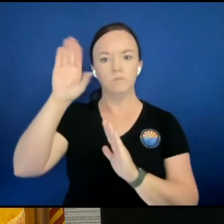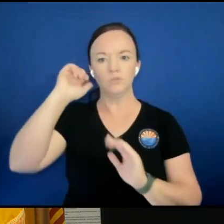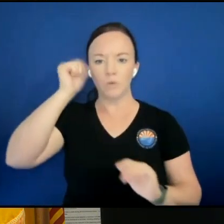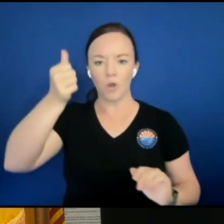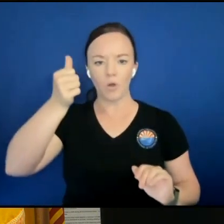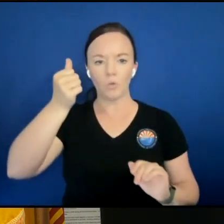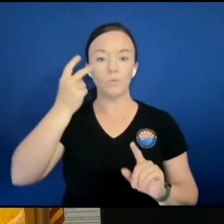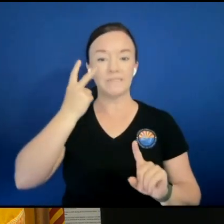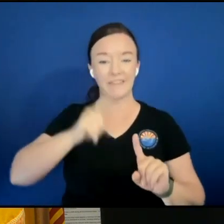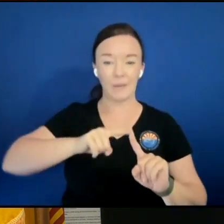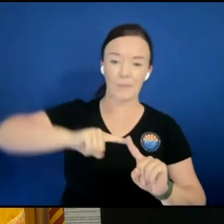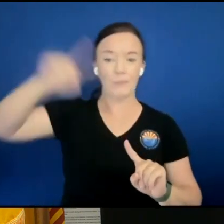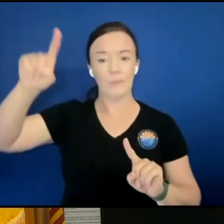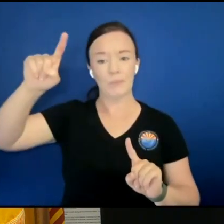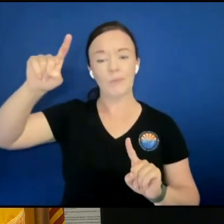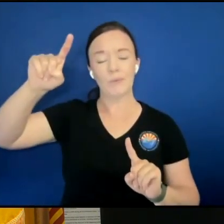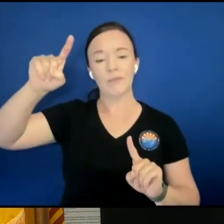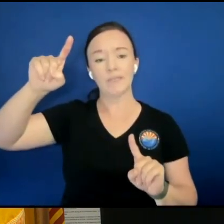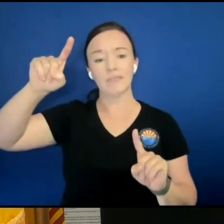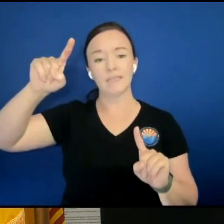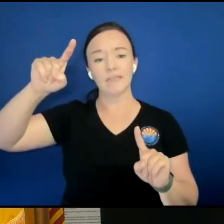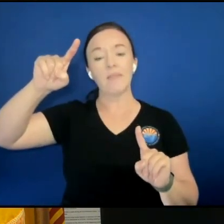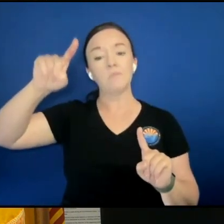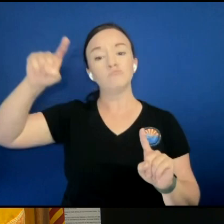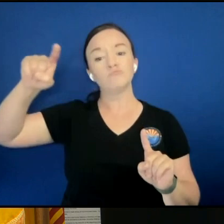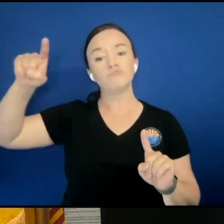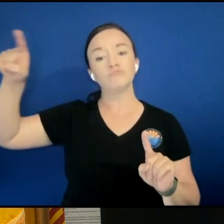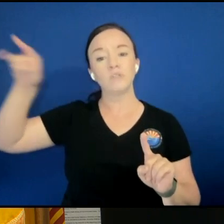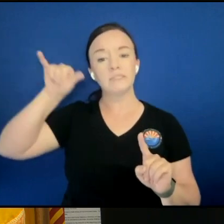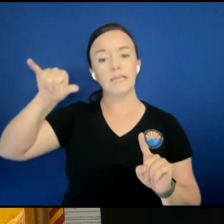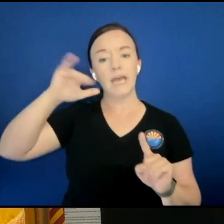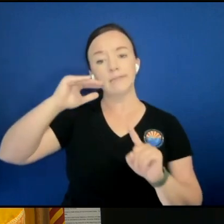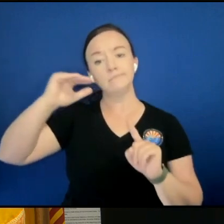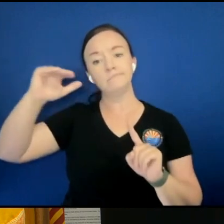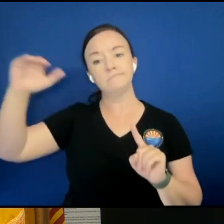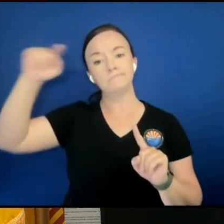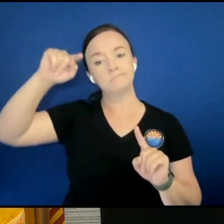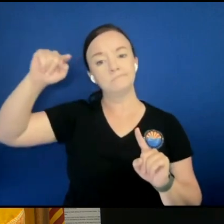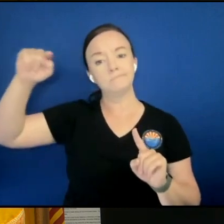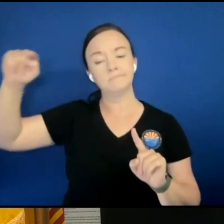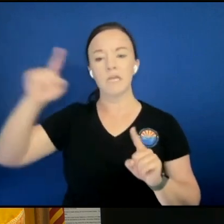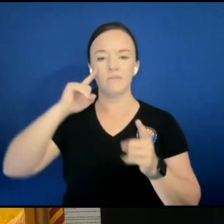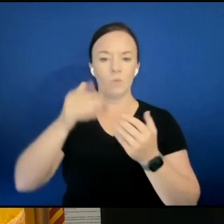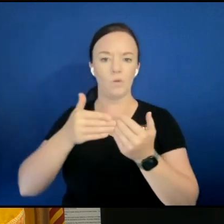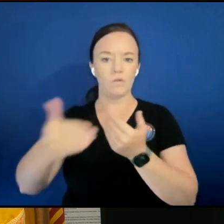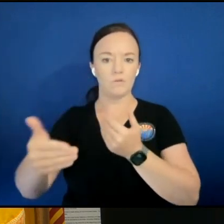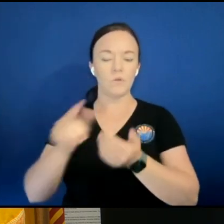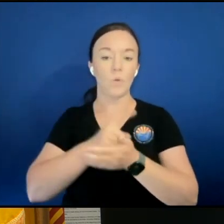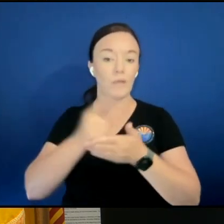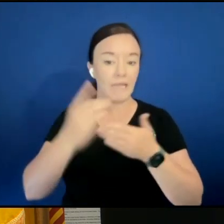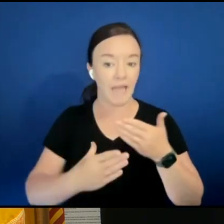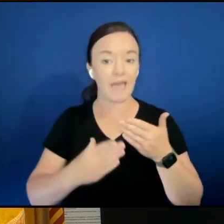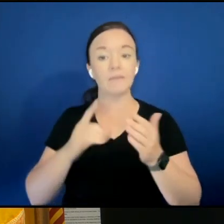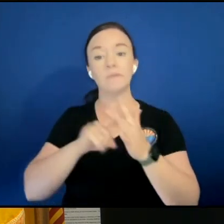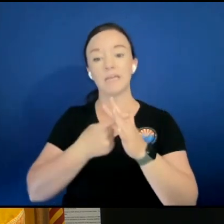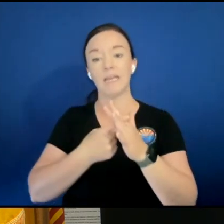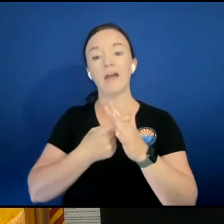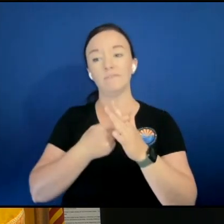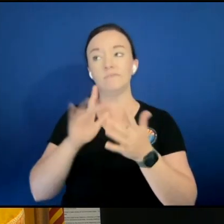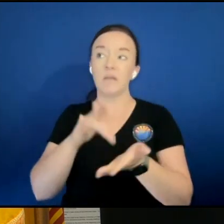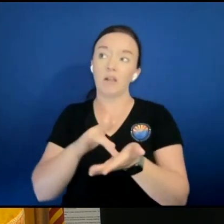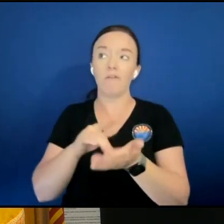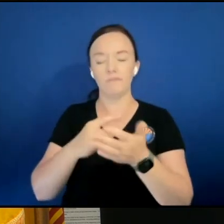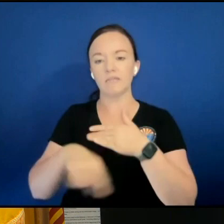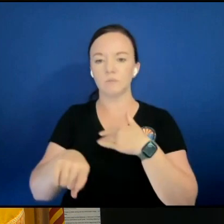dew points jump way up and then stay up for the upcoming weekend and even into early and middle next